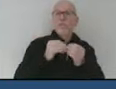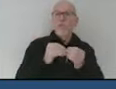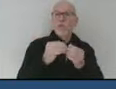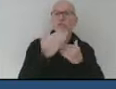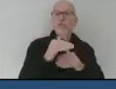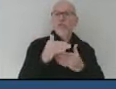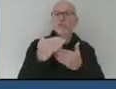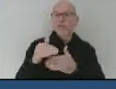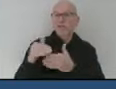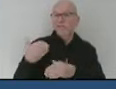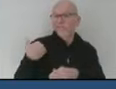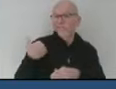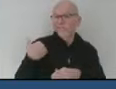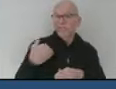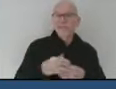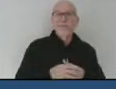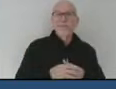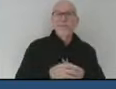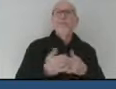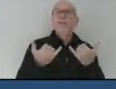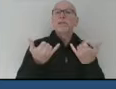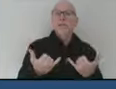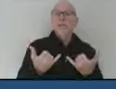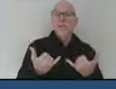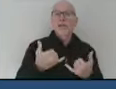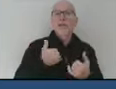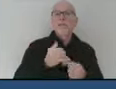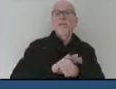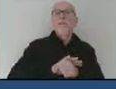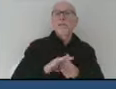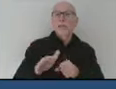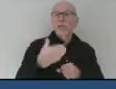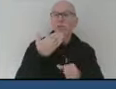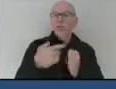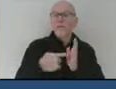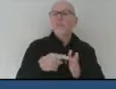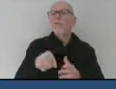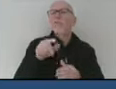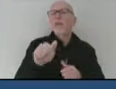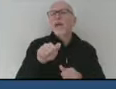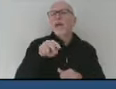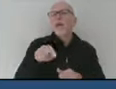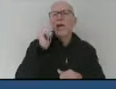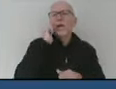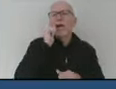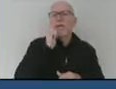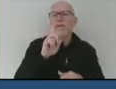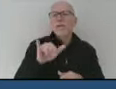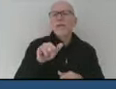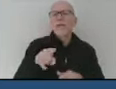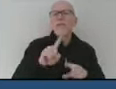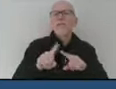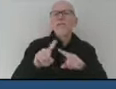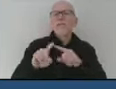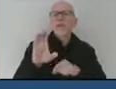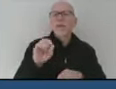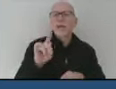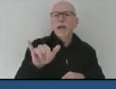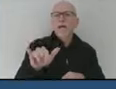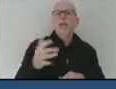restrictions recently, there are plenty of examples. You can look every day of county